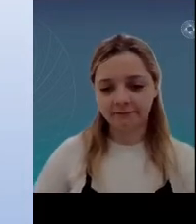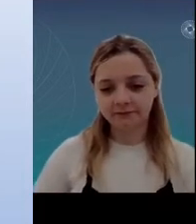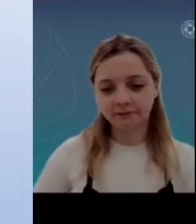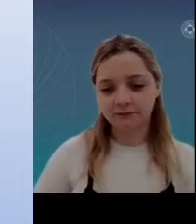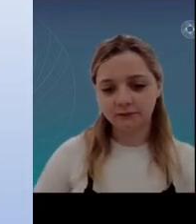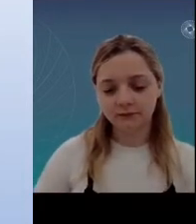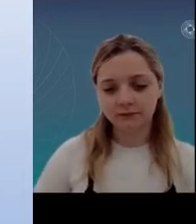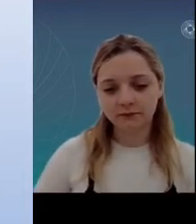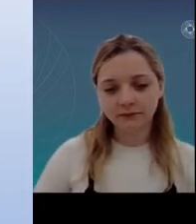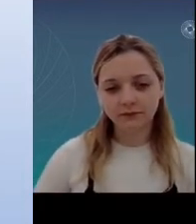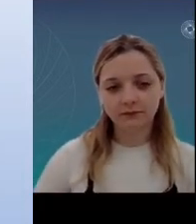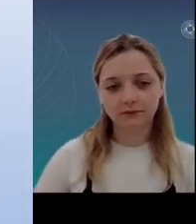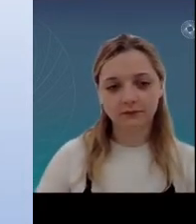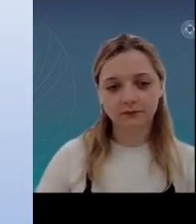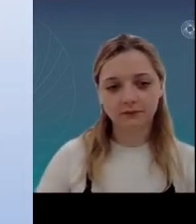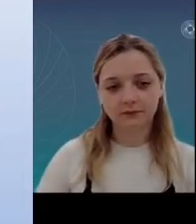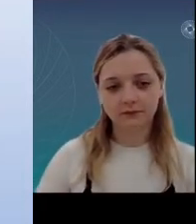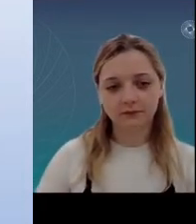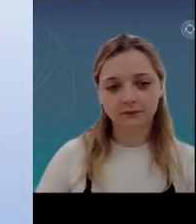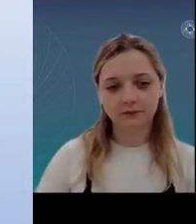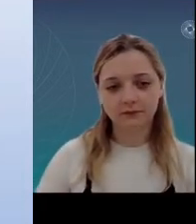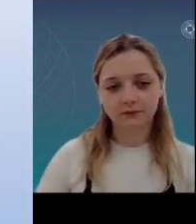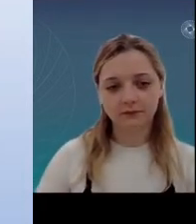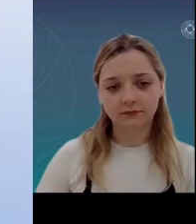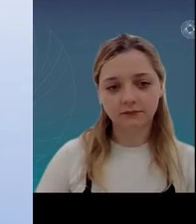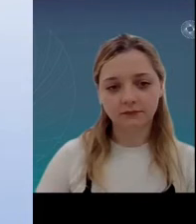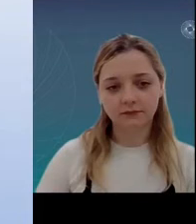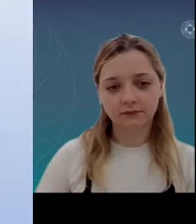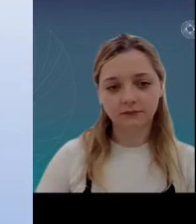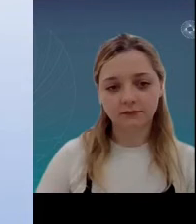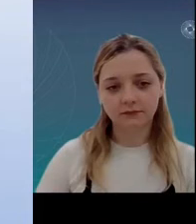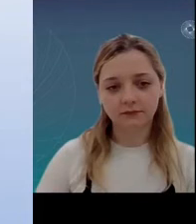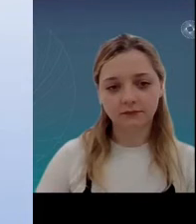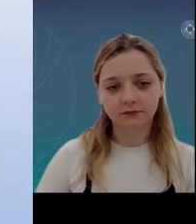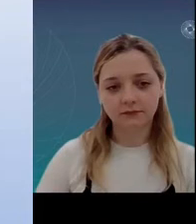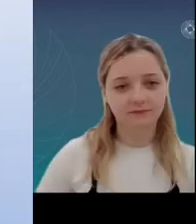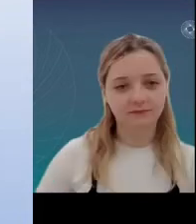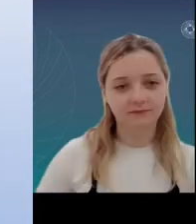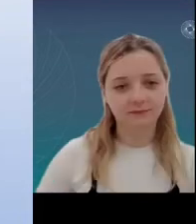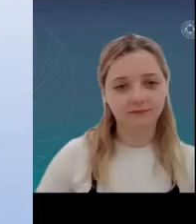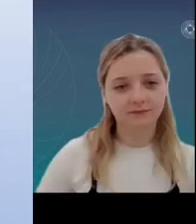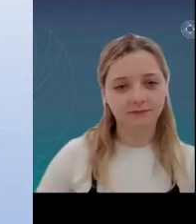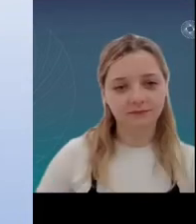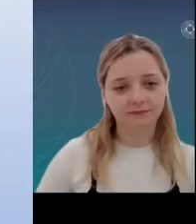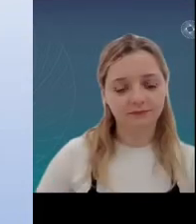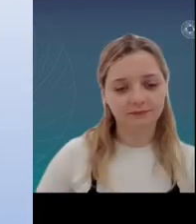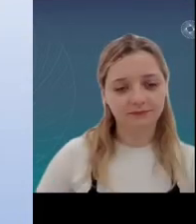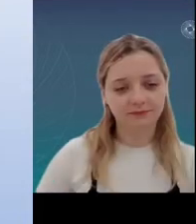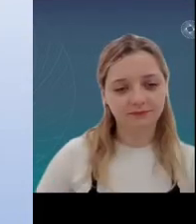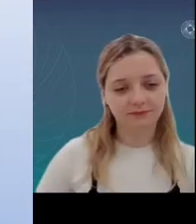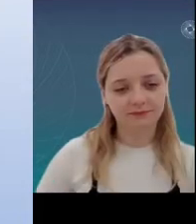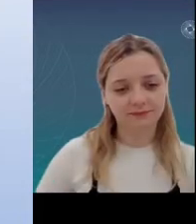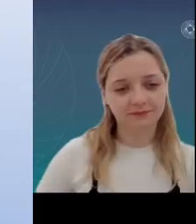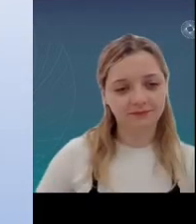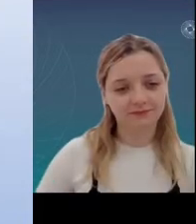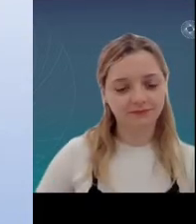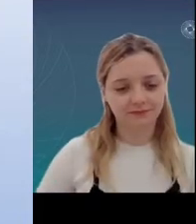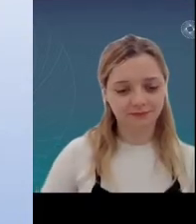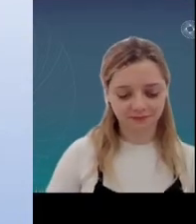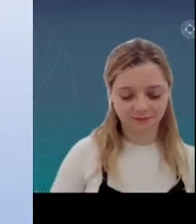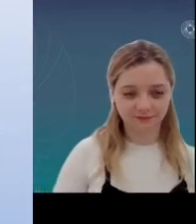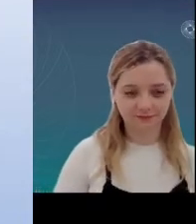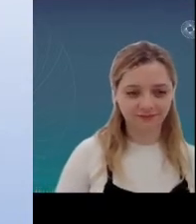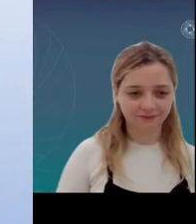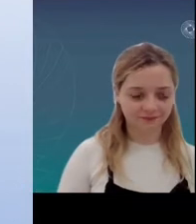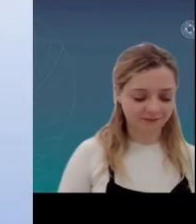private membership organization, and the decisions are made by a commission that includes representatives from member institutions,